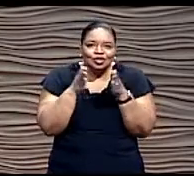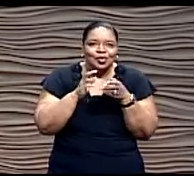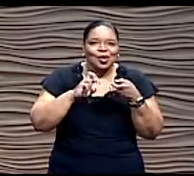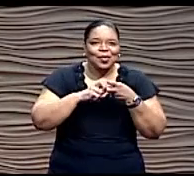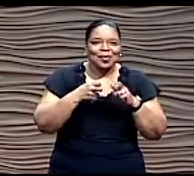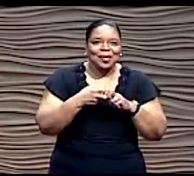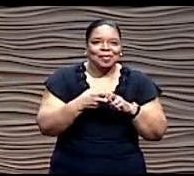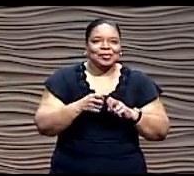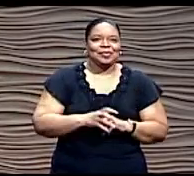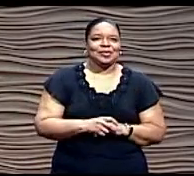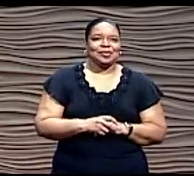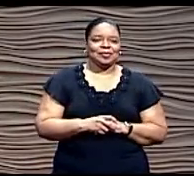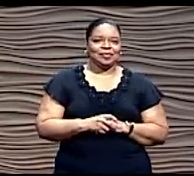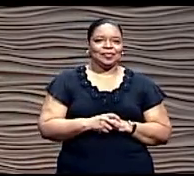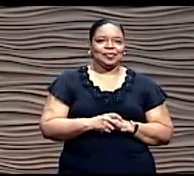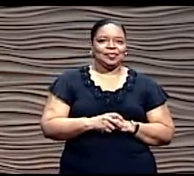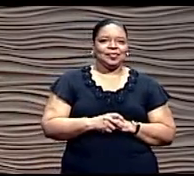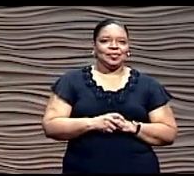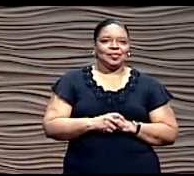problems.